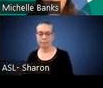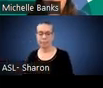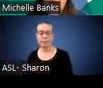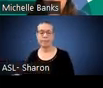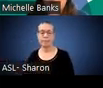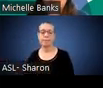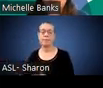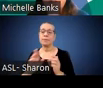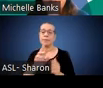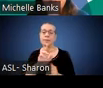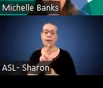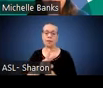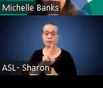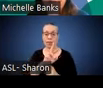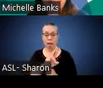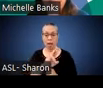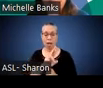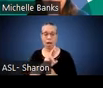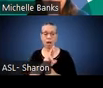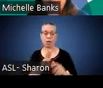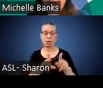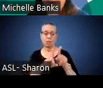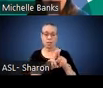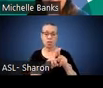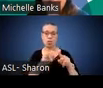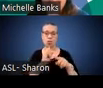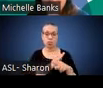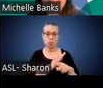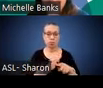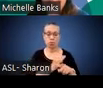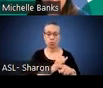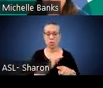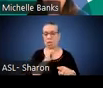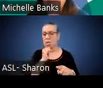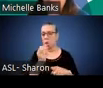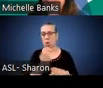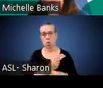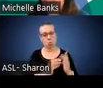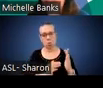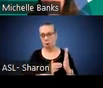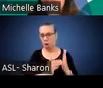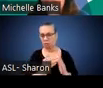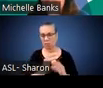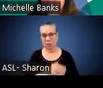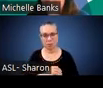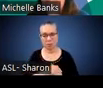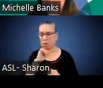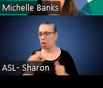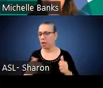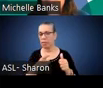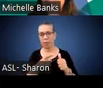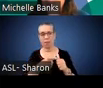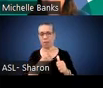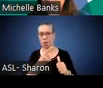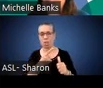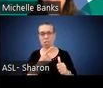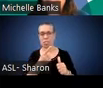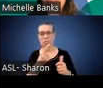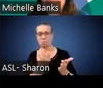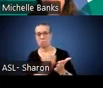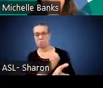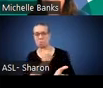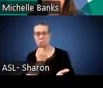rehabilitation, internships and apprenticeships are not highly utilized. They're not the first place that folks go